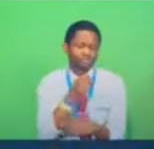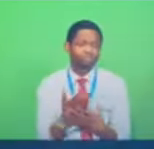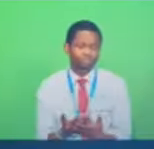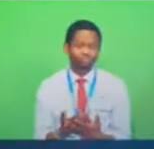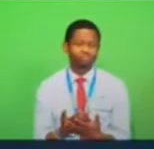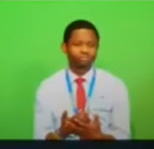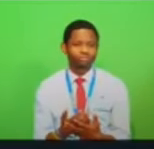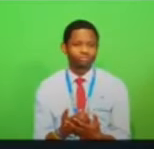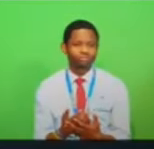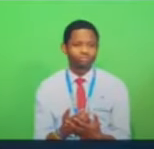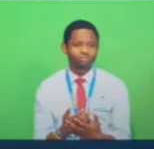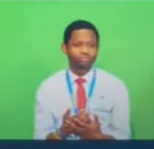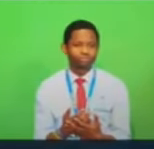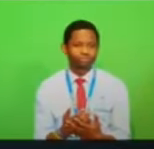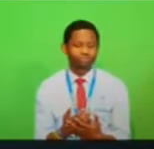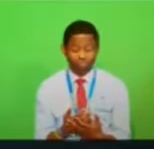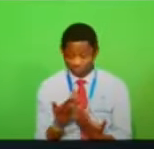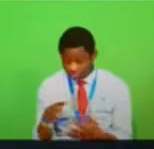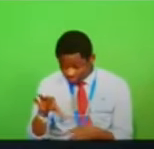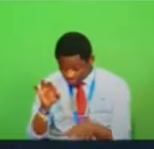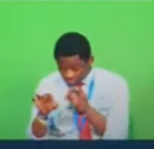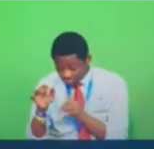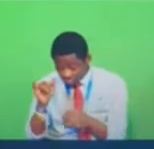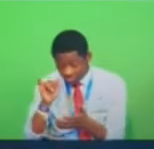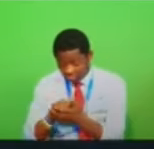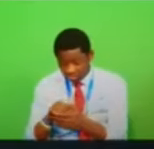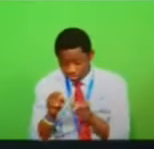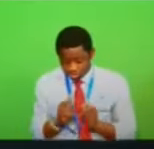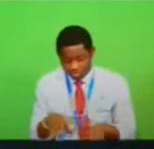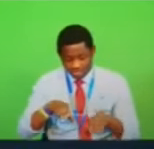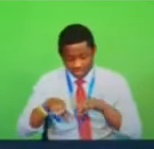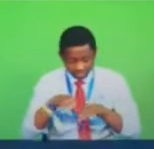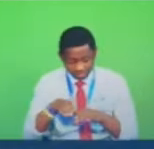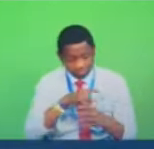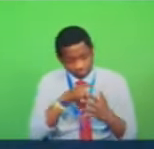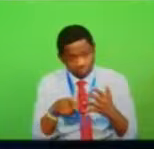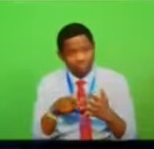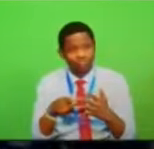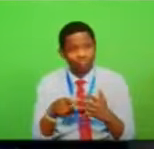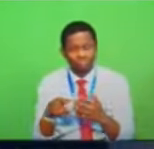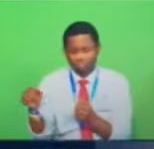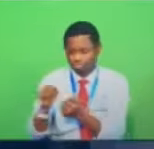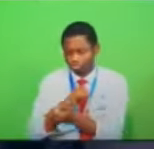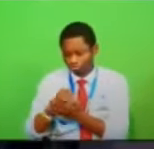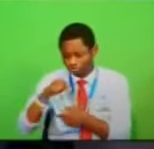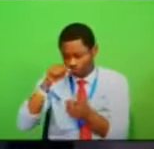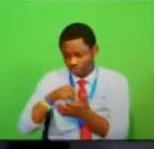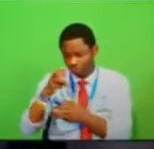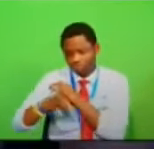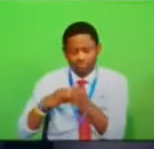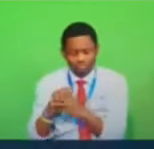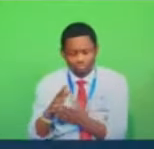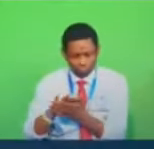more difficult. It's been found out that human action is destroying this world. And I believe